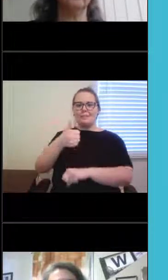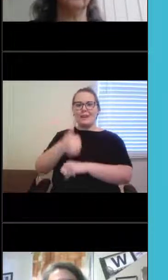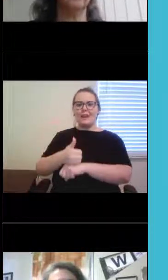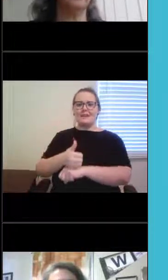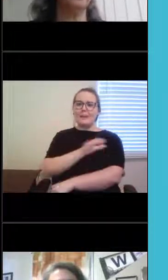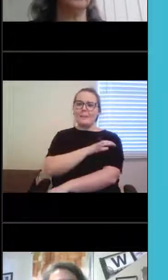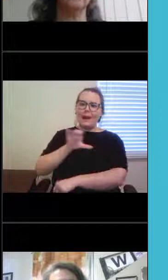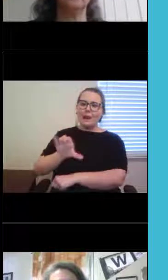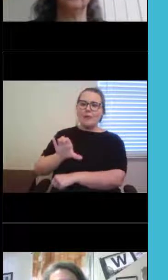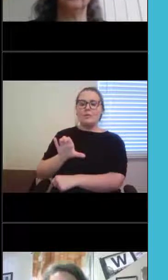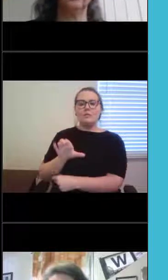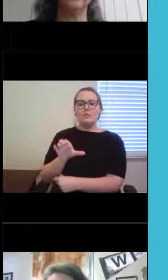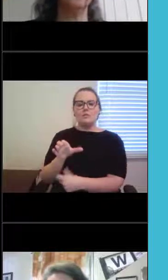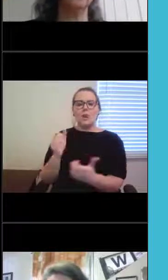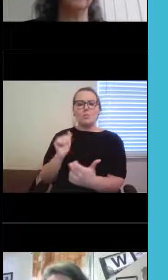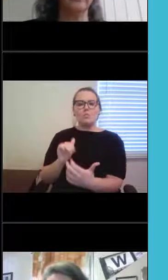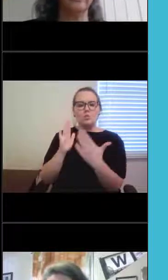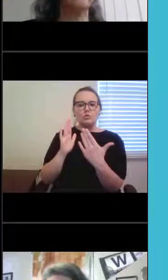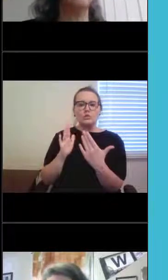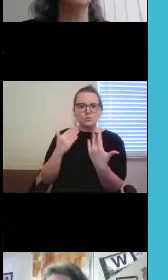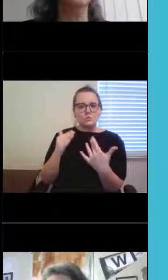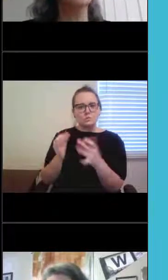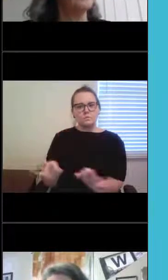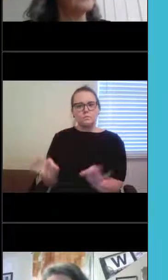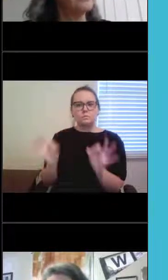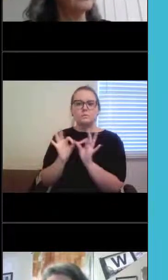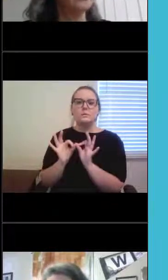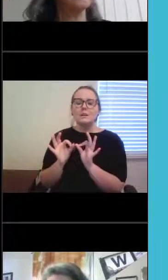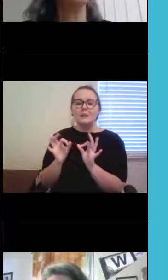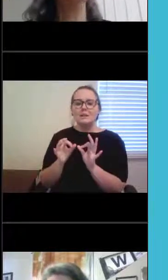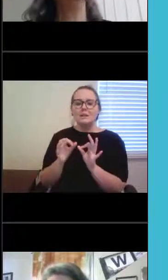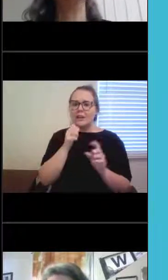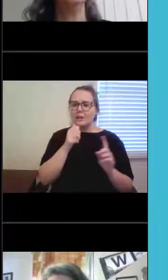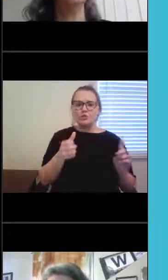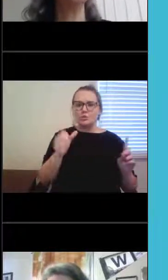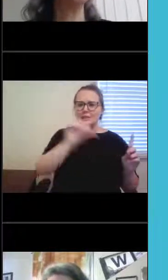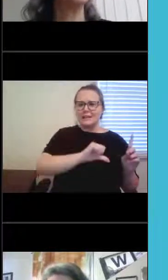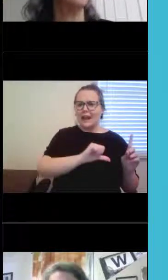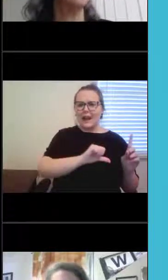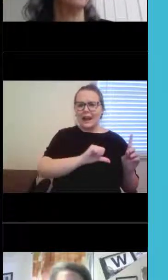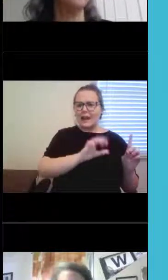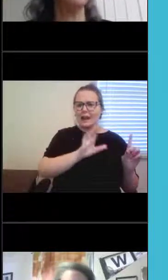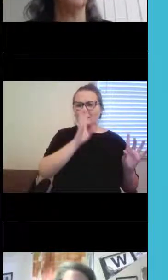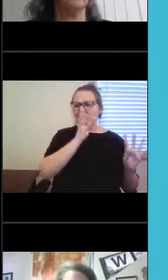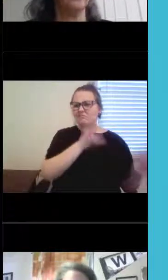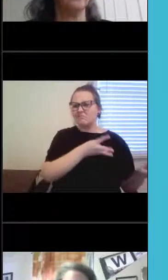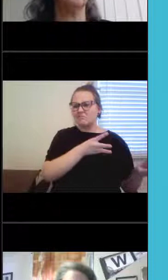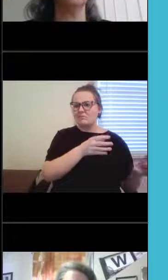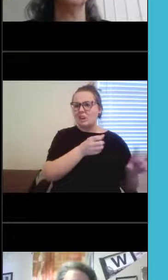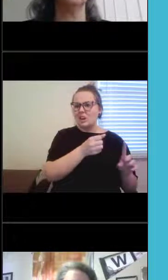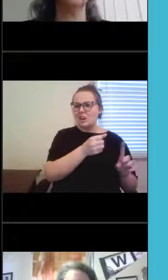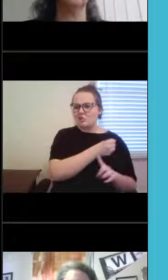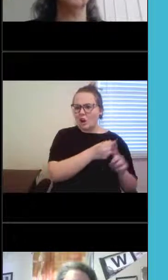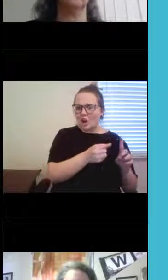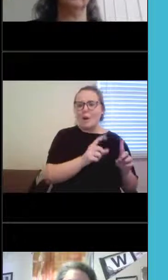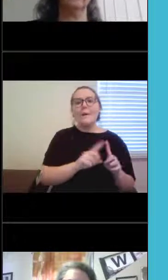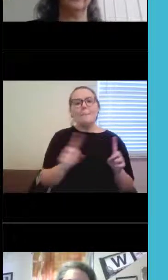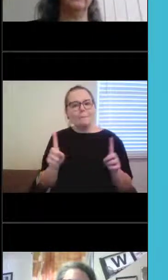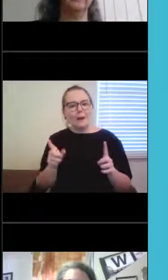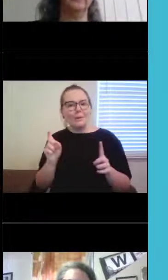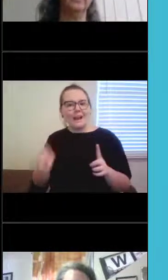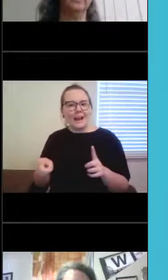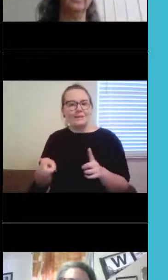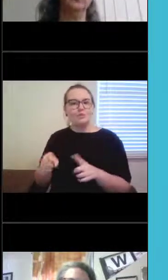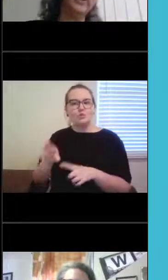empowerment approaches can be really important, not to deny the assault, to deal with the trauma and treat it, but also to reinforce the strength